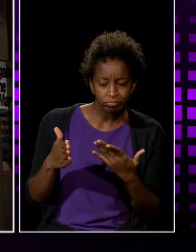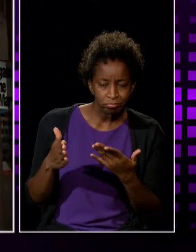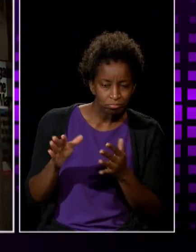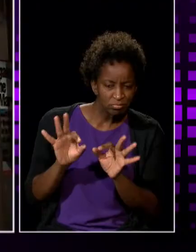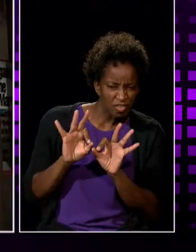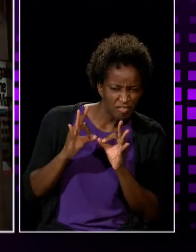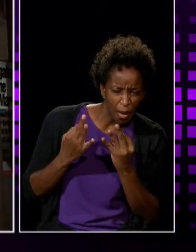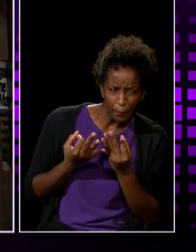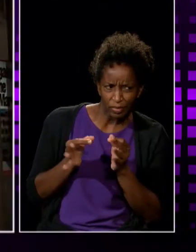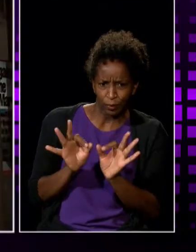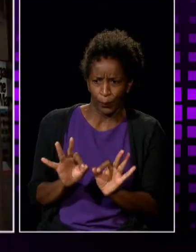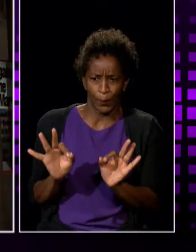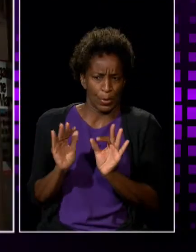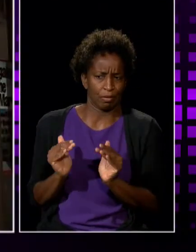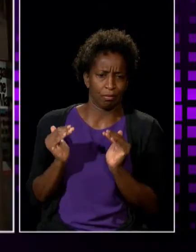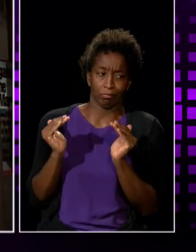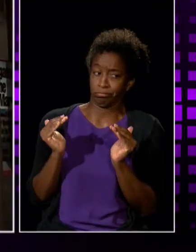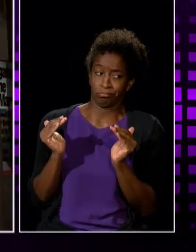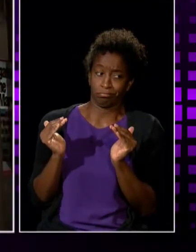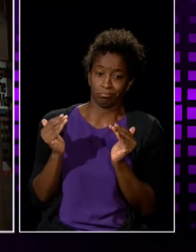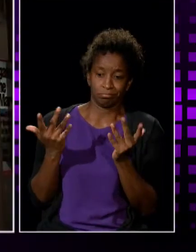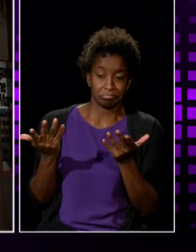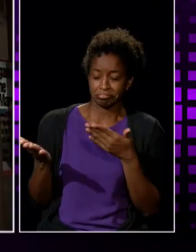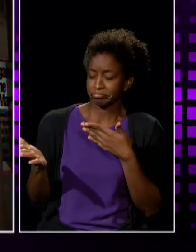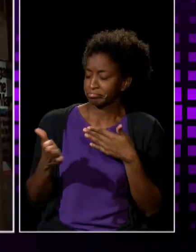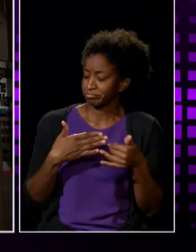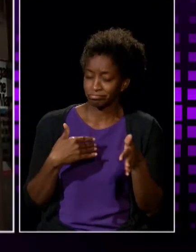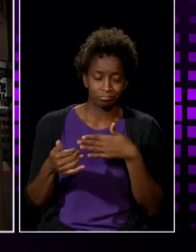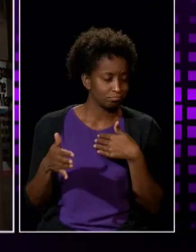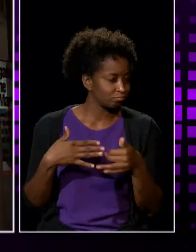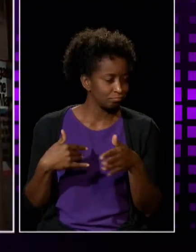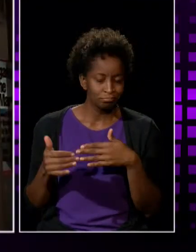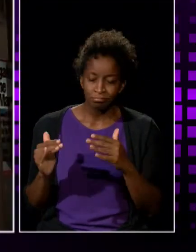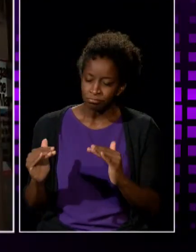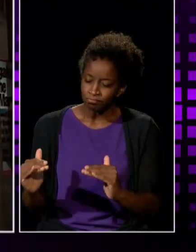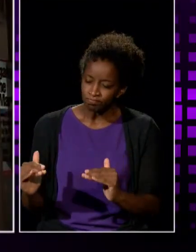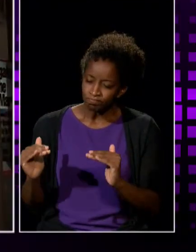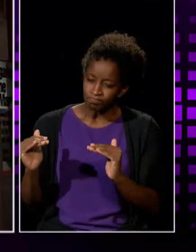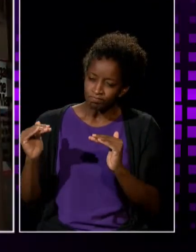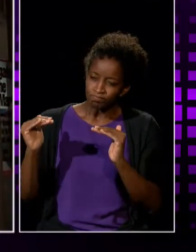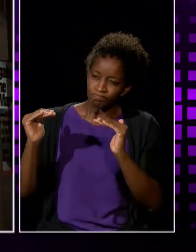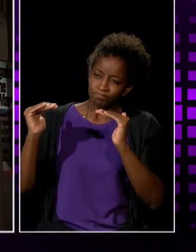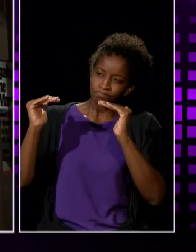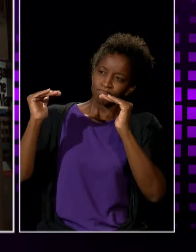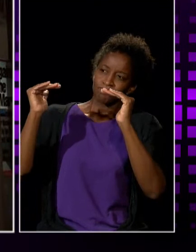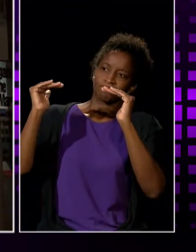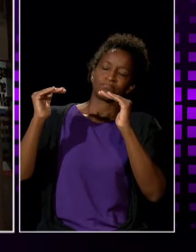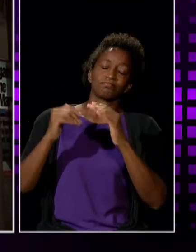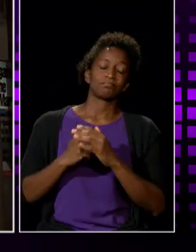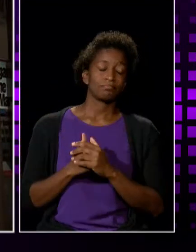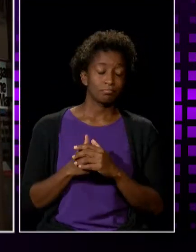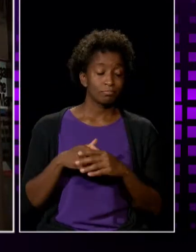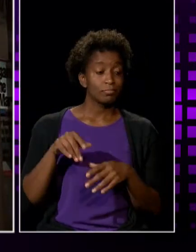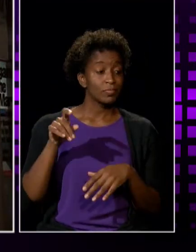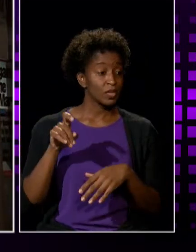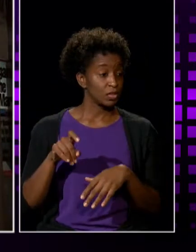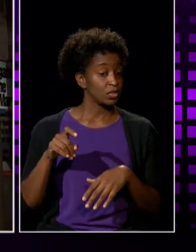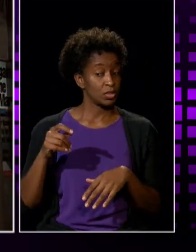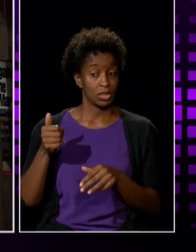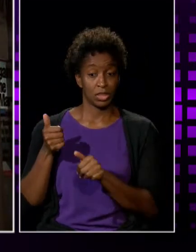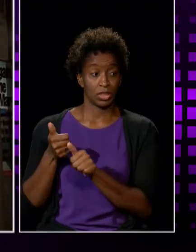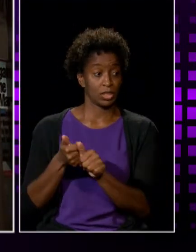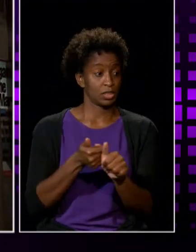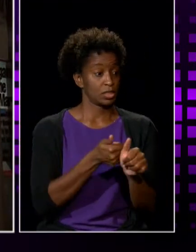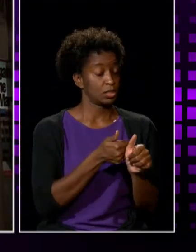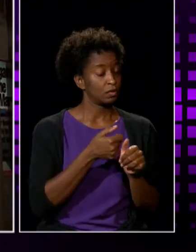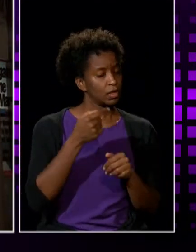achieved extraordinary things, and who ought to cause all of us to stop in this new Republic Barbados and